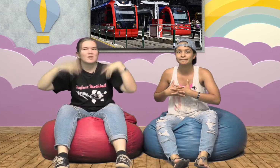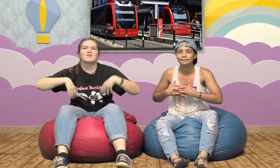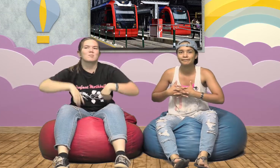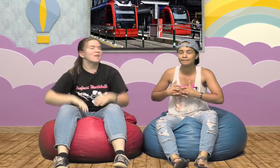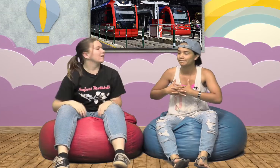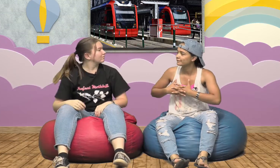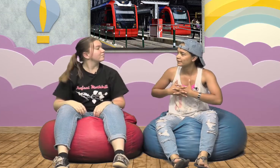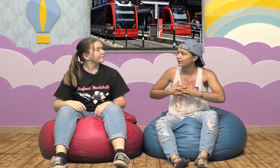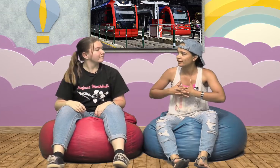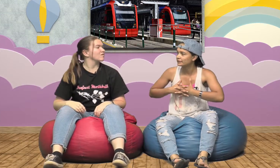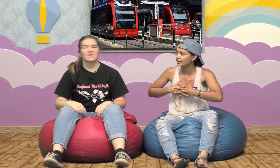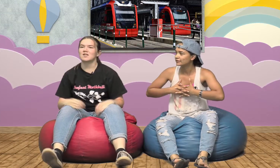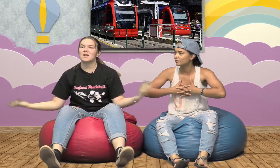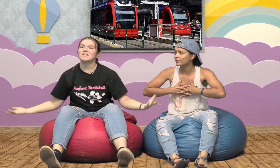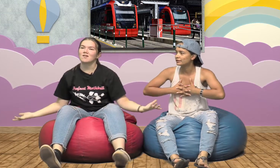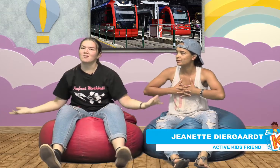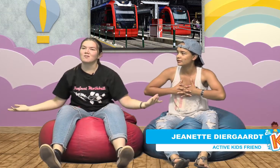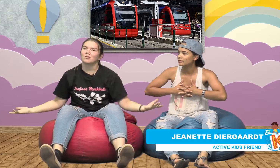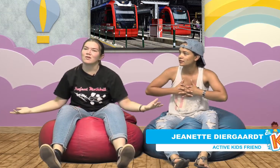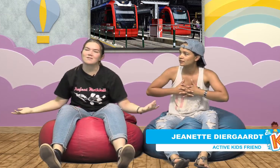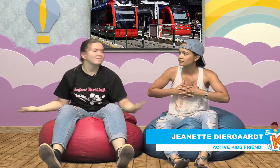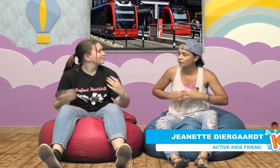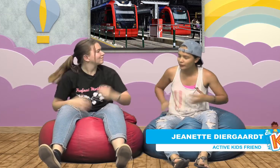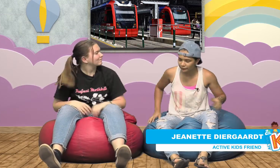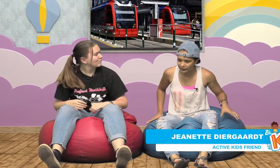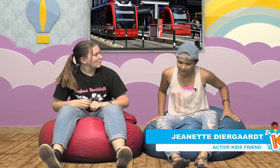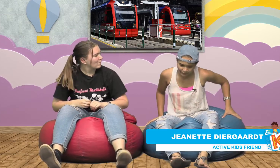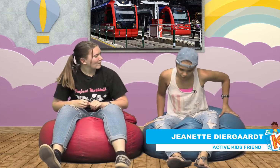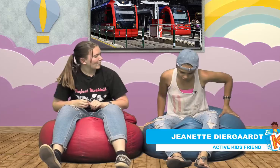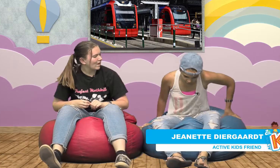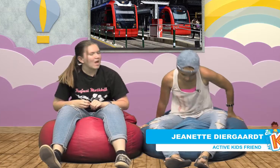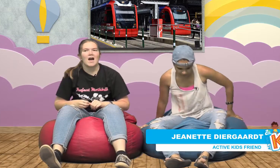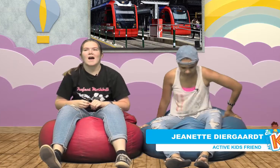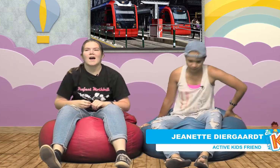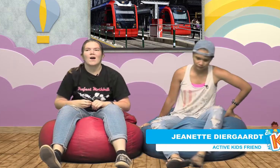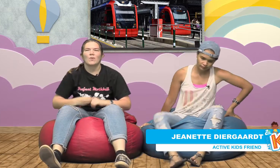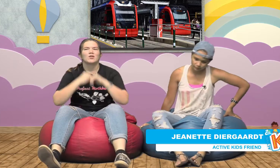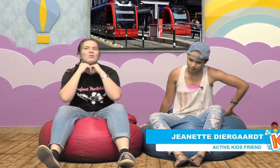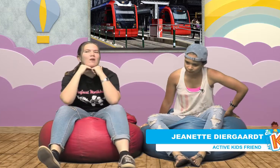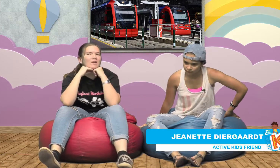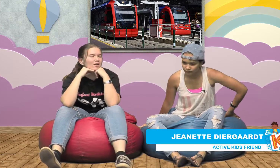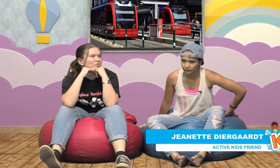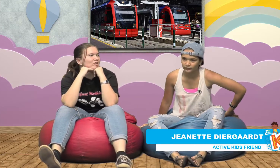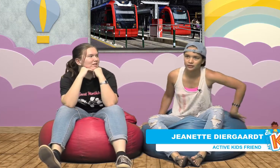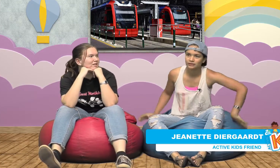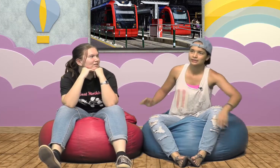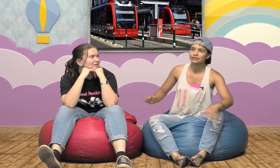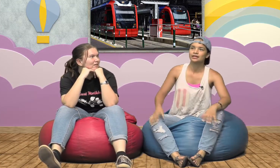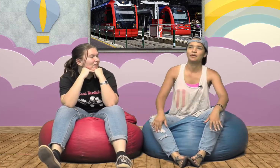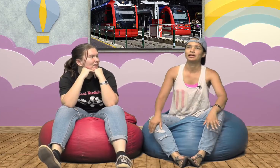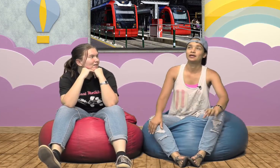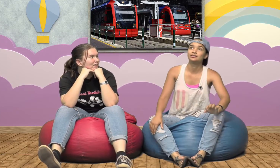Okay. bits of the plane. And let's So get that's to the plane safety for you guys. So where are we going to? Where do you want to go,